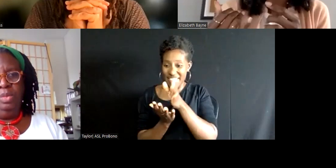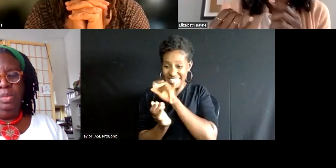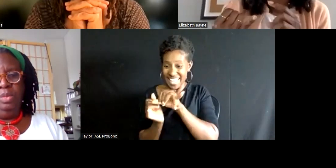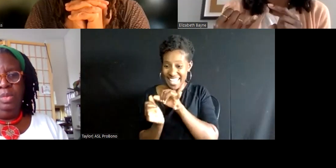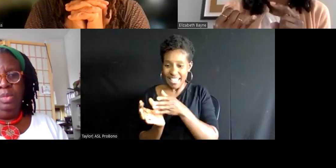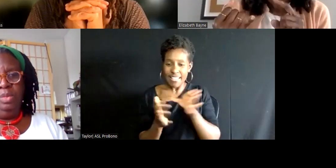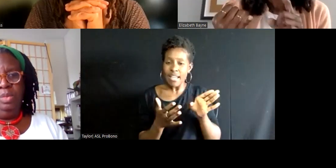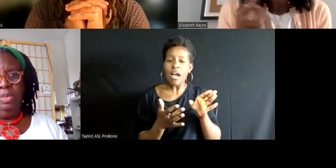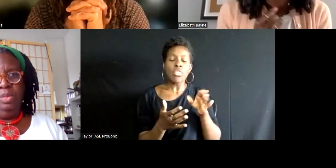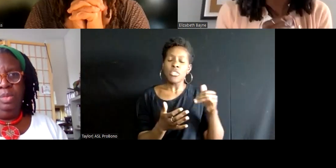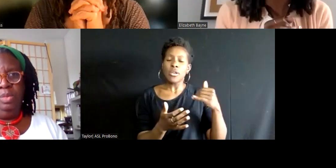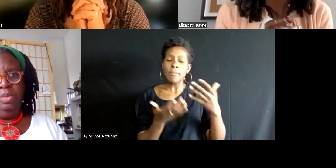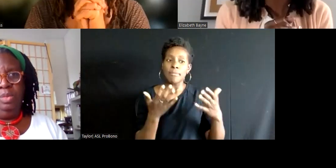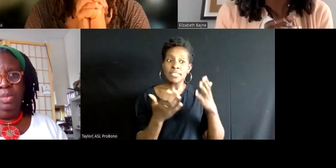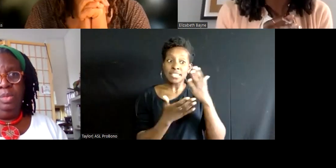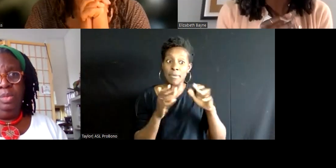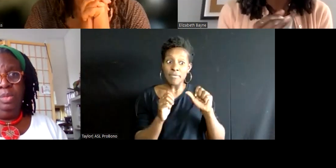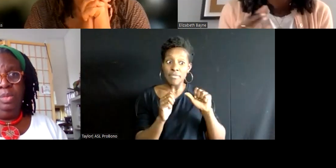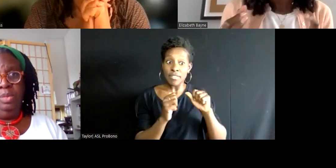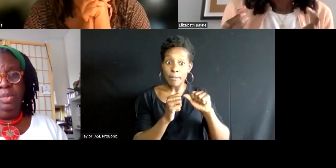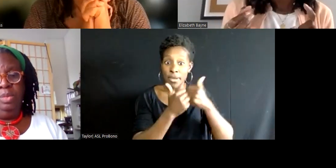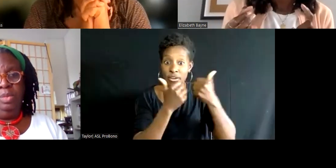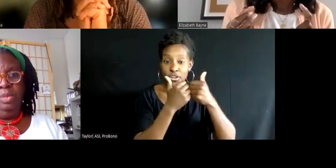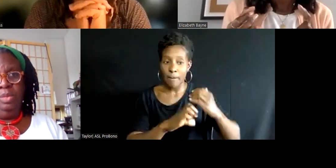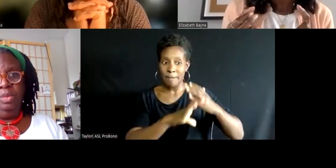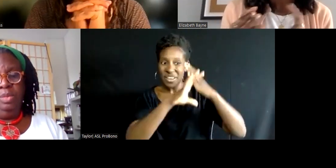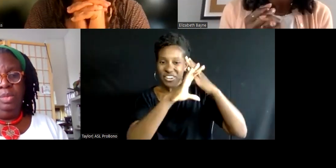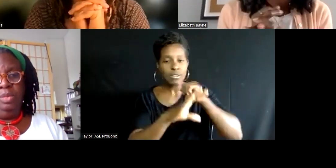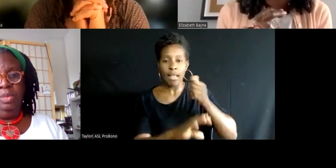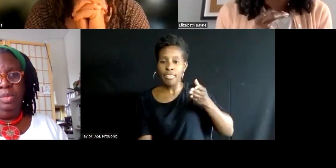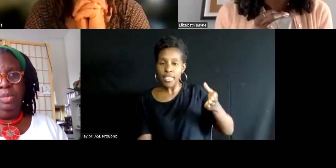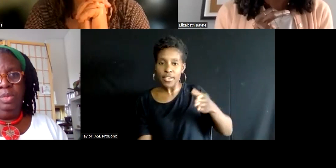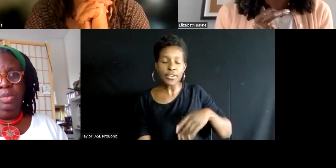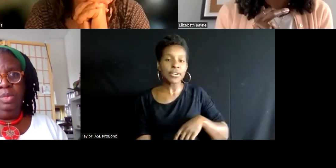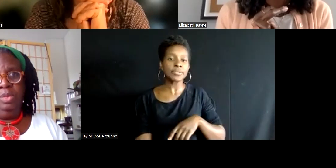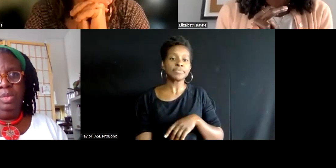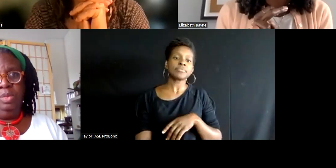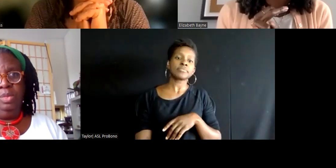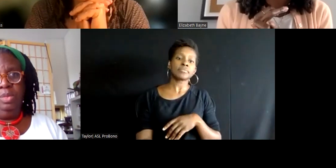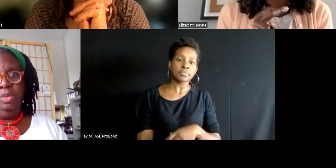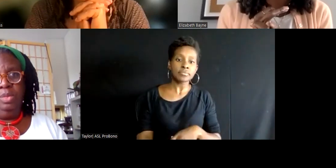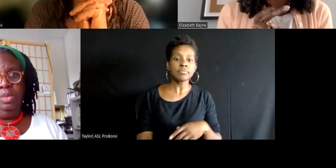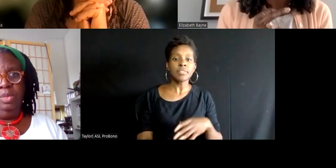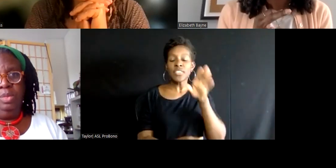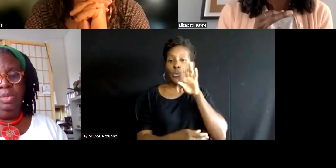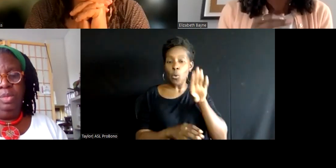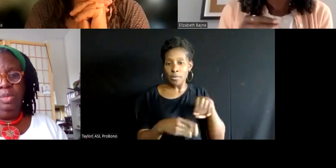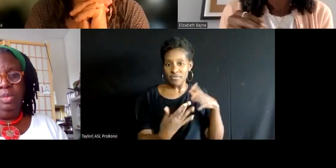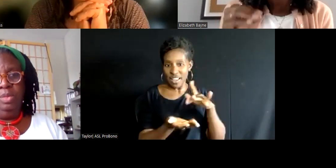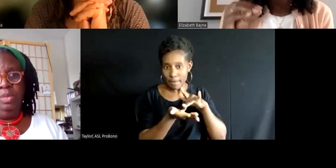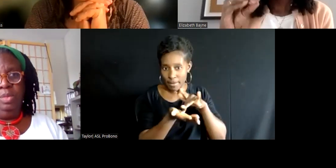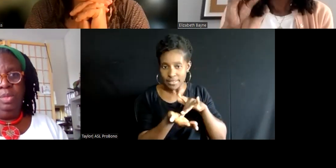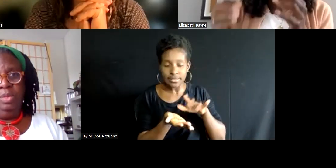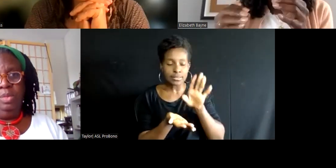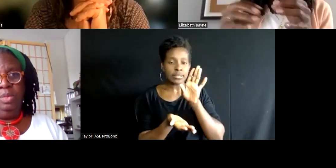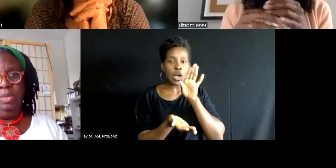where they're going to rush you through the birthing process. They're going to administer medicine that is going